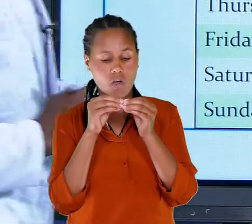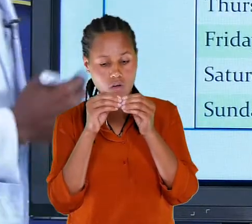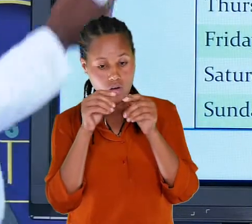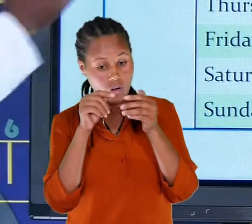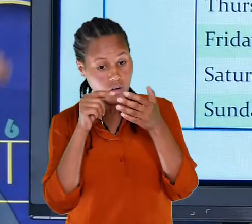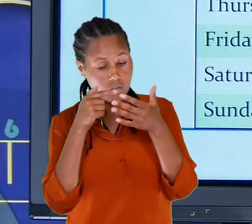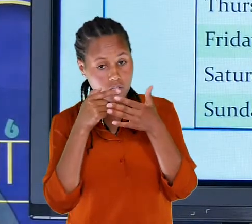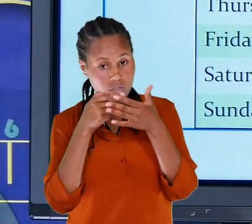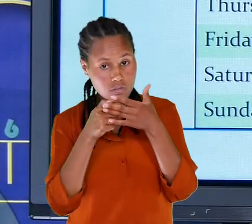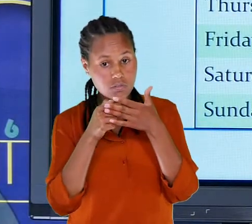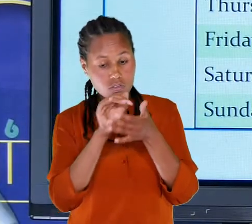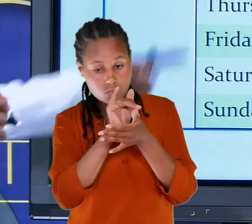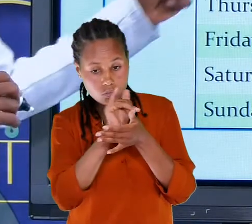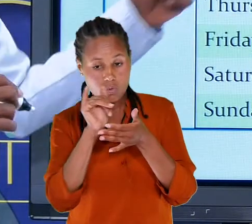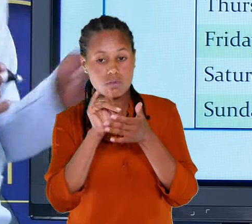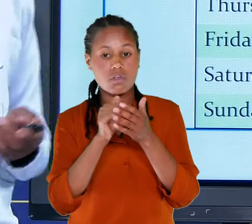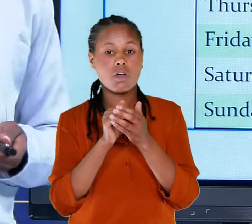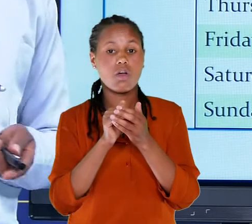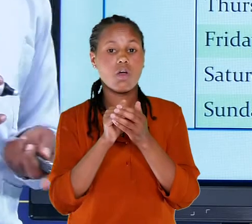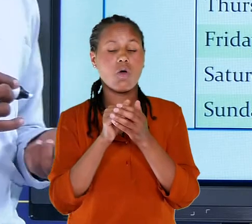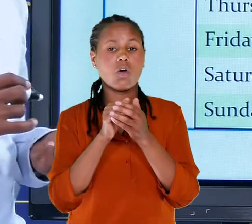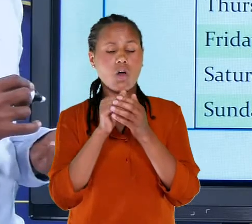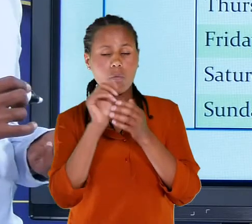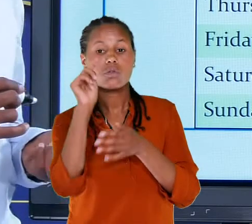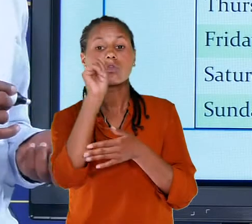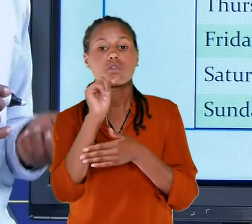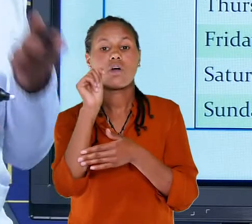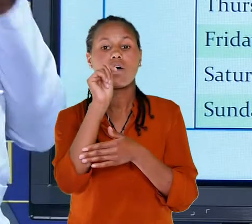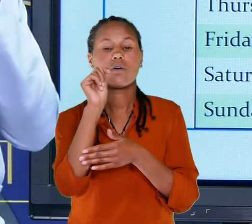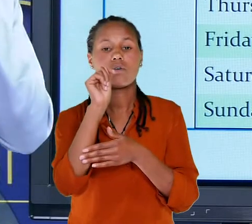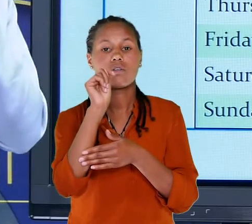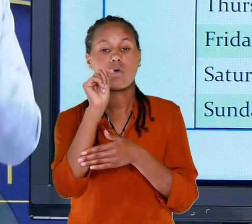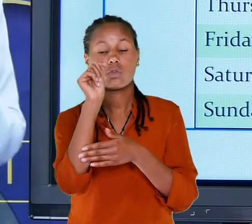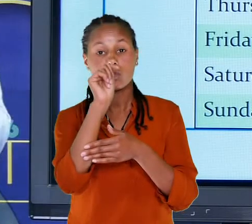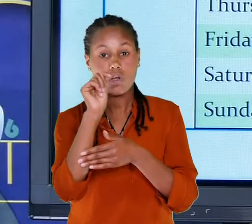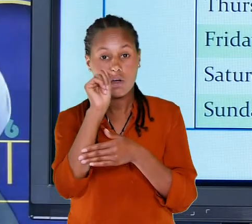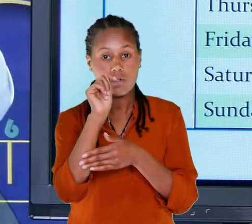Here, you can write like this. What about on Tuesday? On Tuesday,